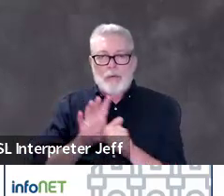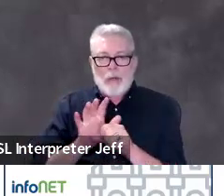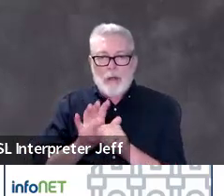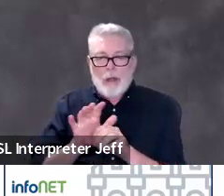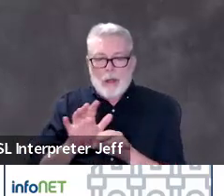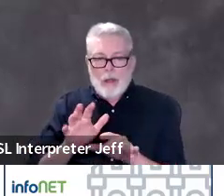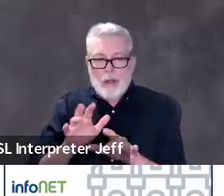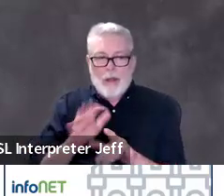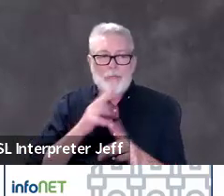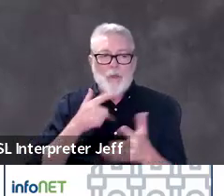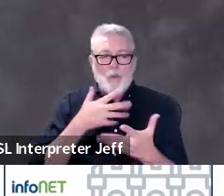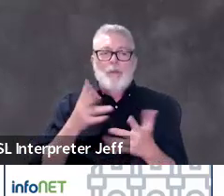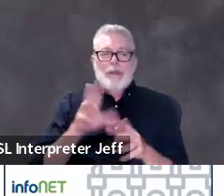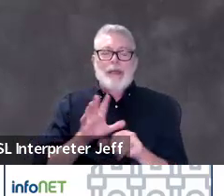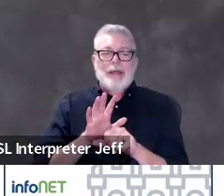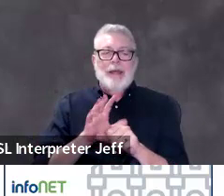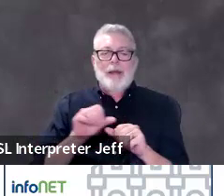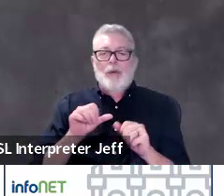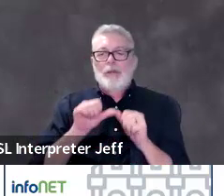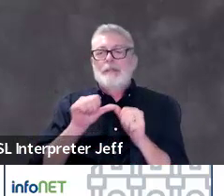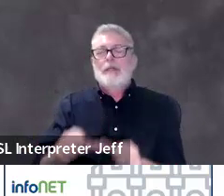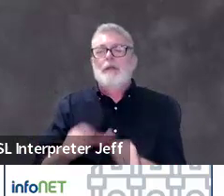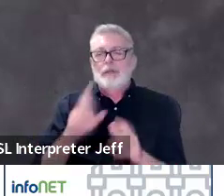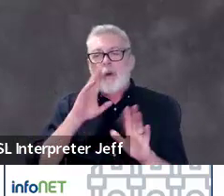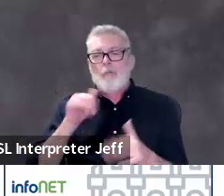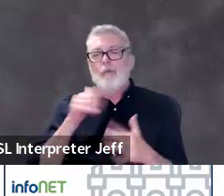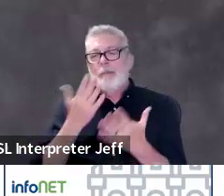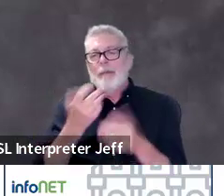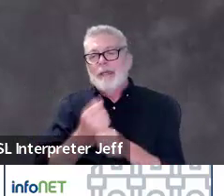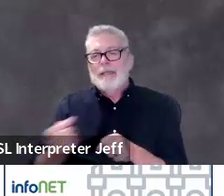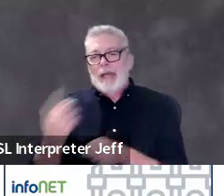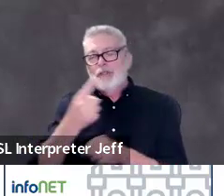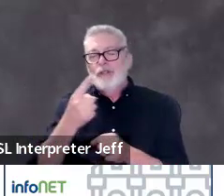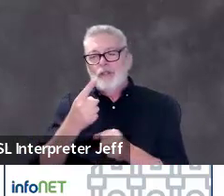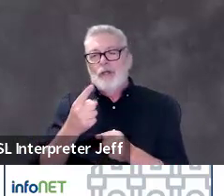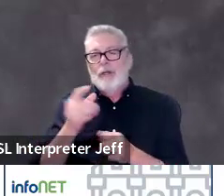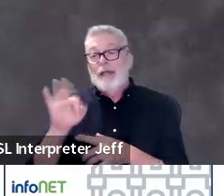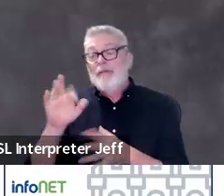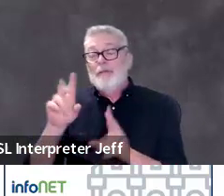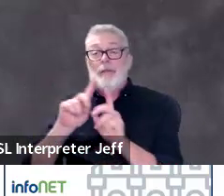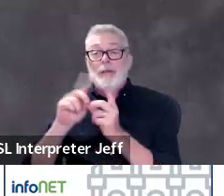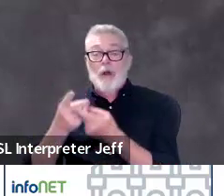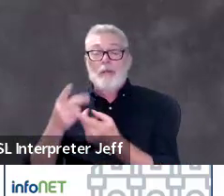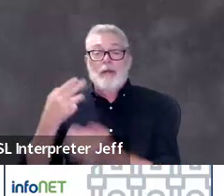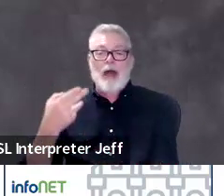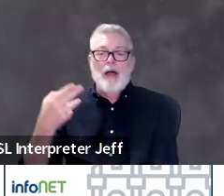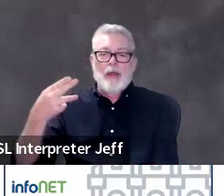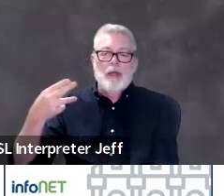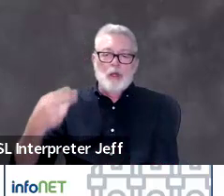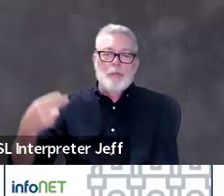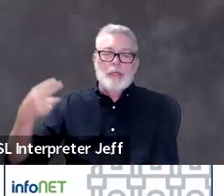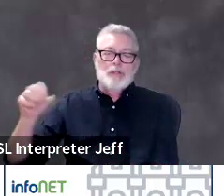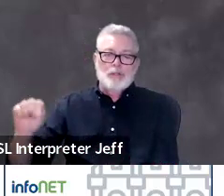worry and would get us a little bit further next year if the department had done some work and research on